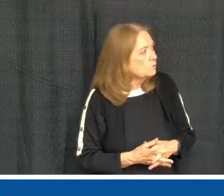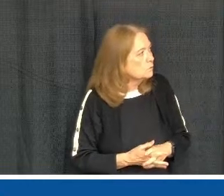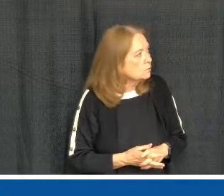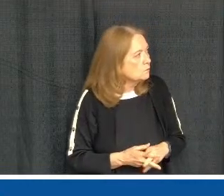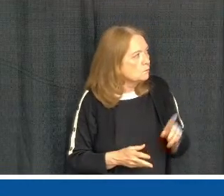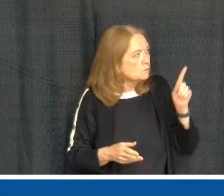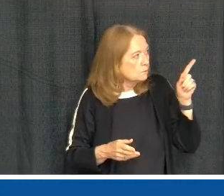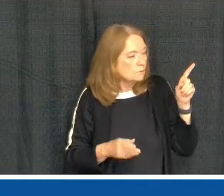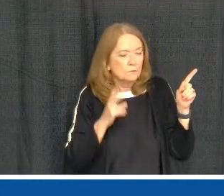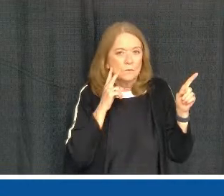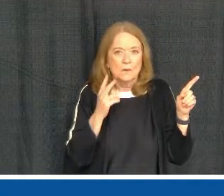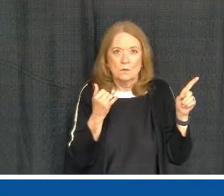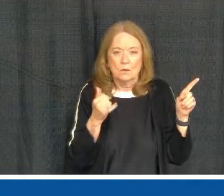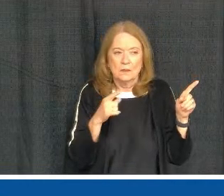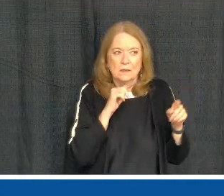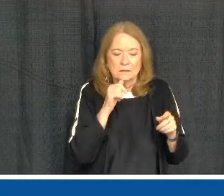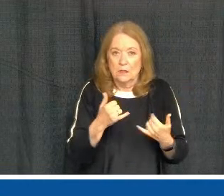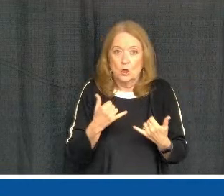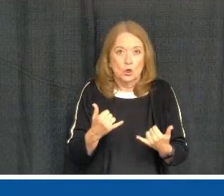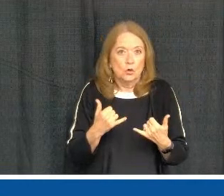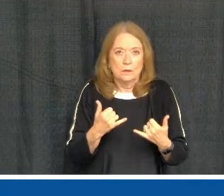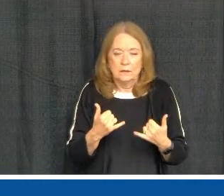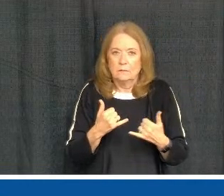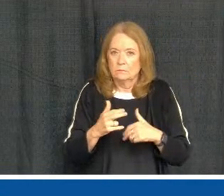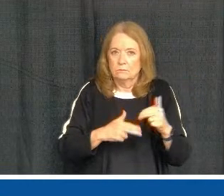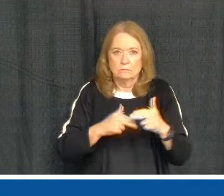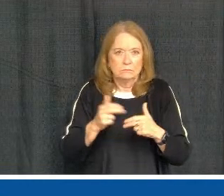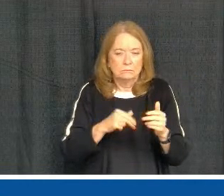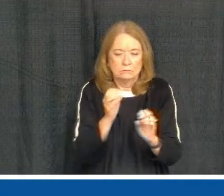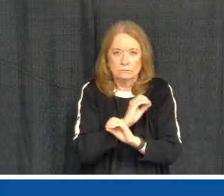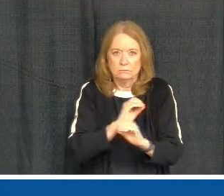Here it is right now. It is not currently being developed.